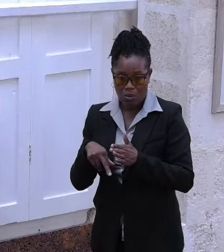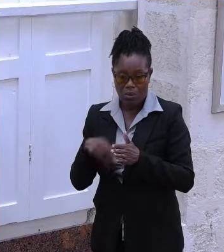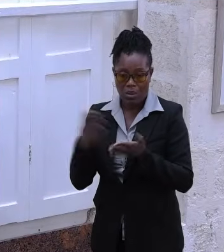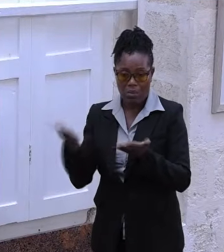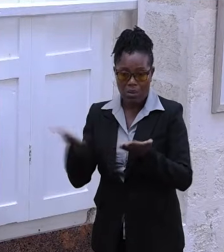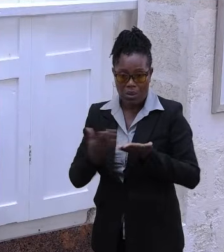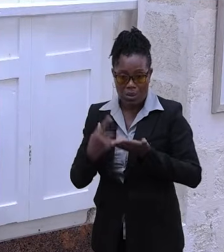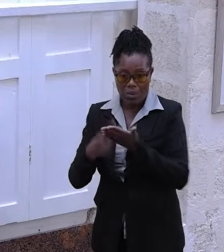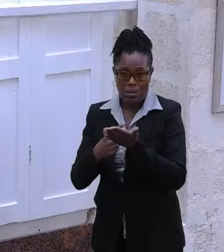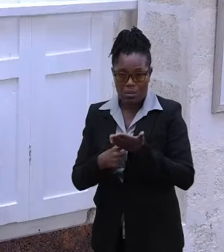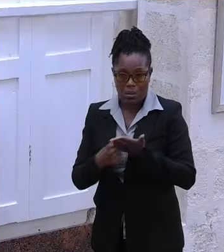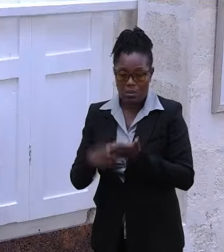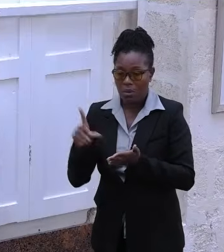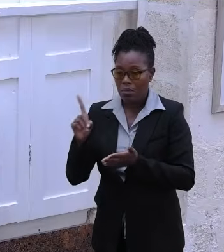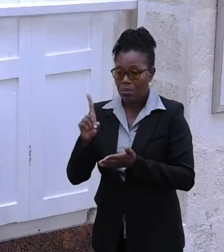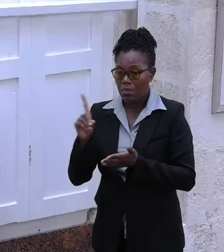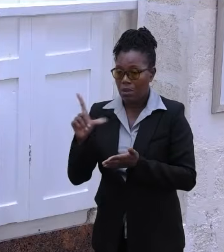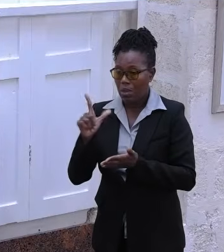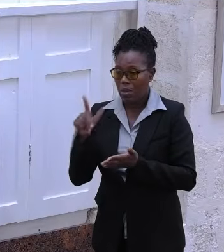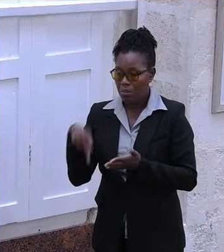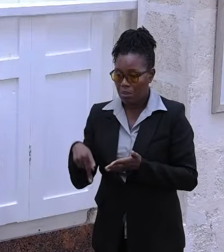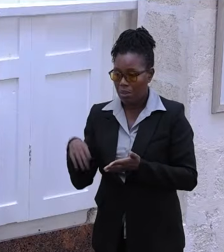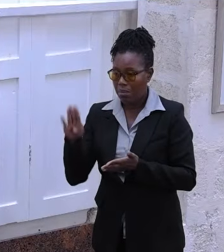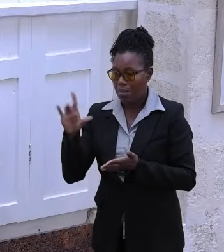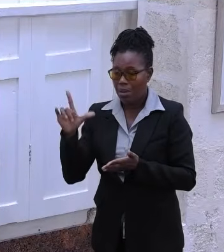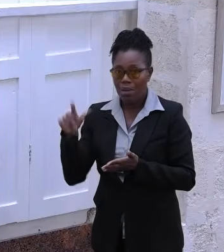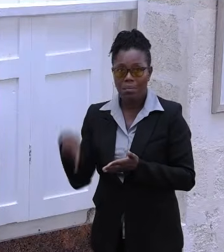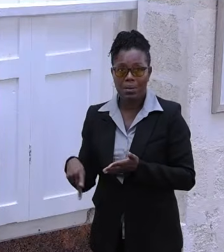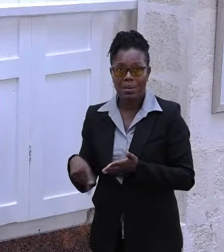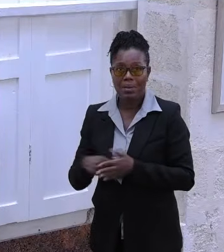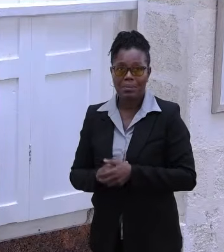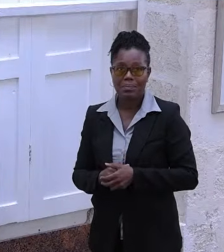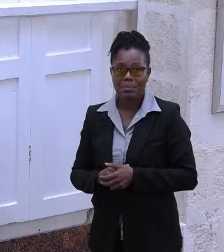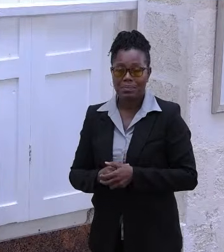deliberating BLP, DLP. Right? So that's